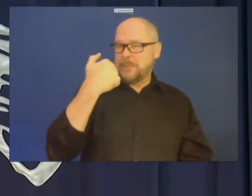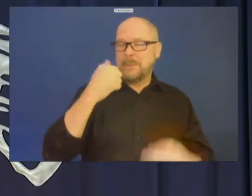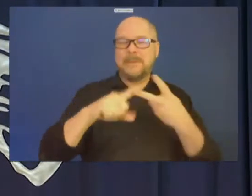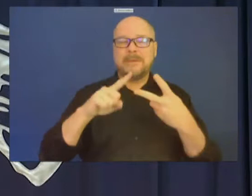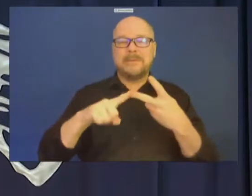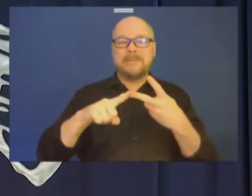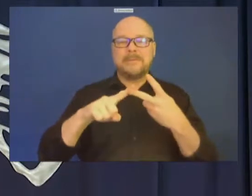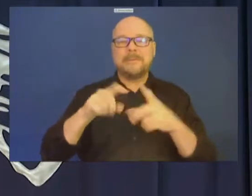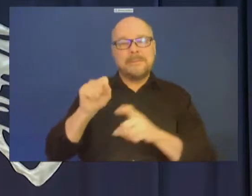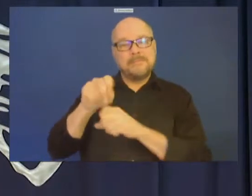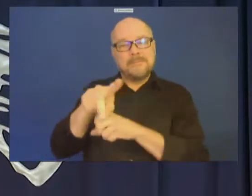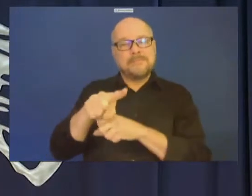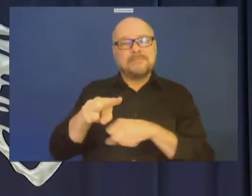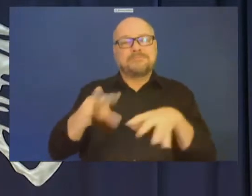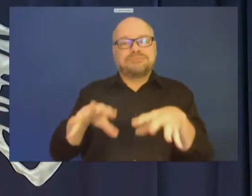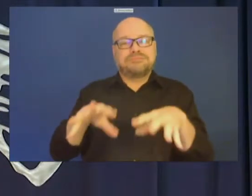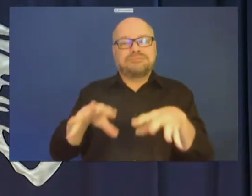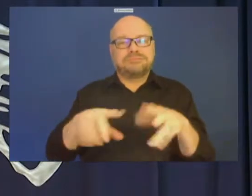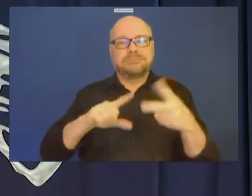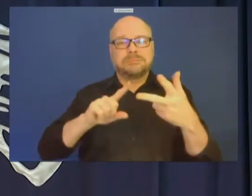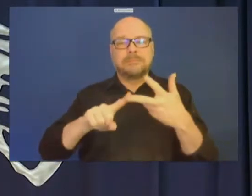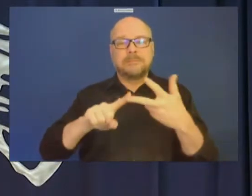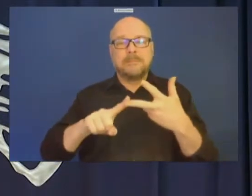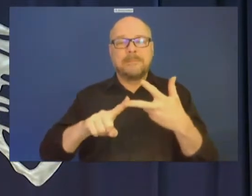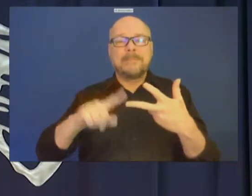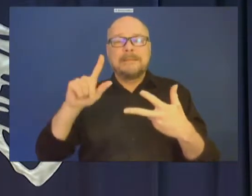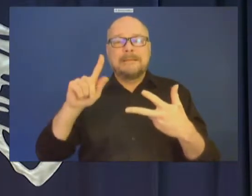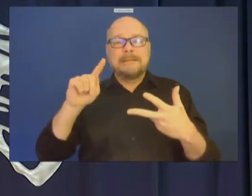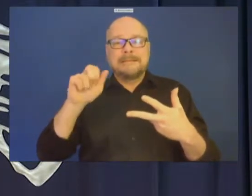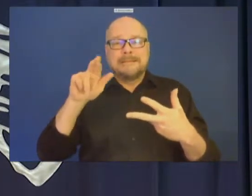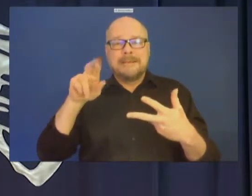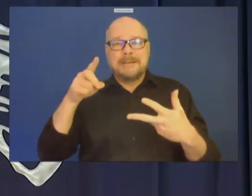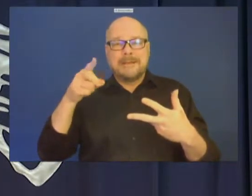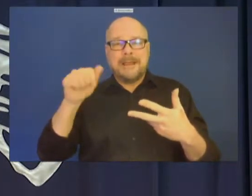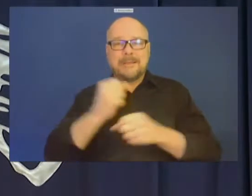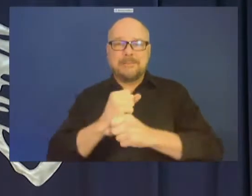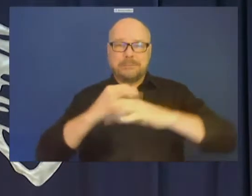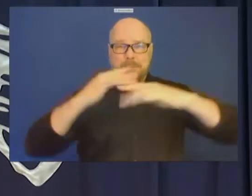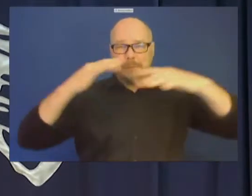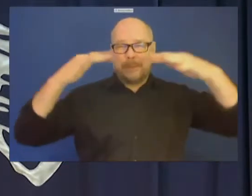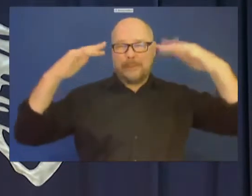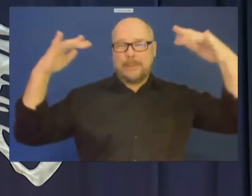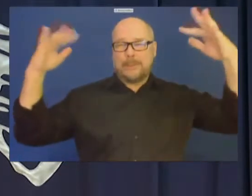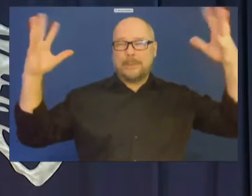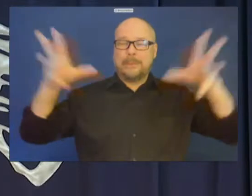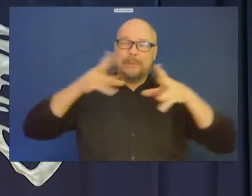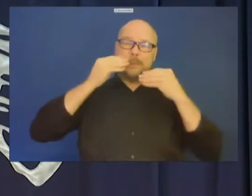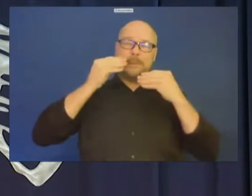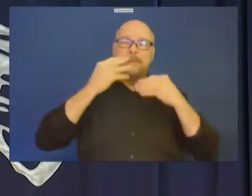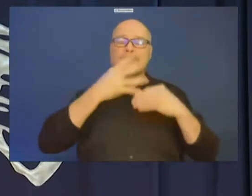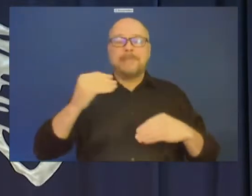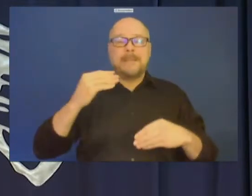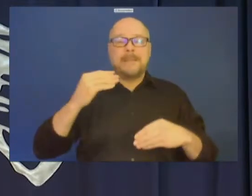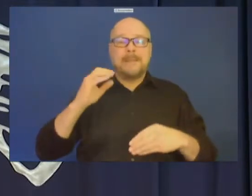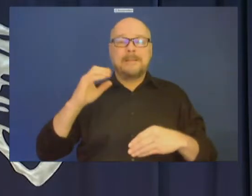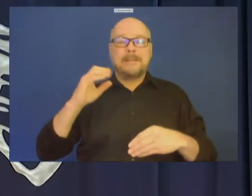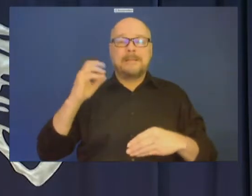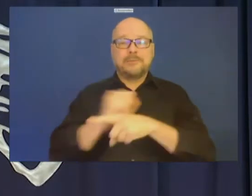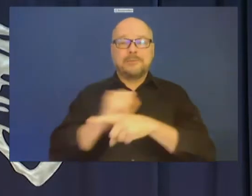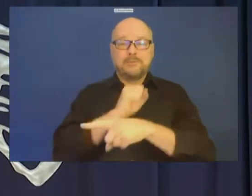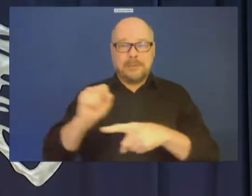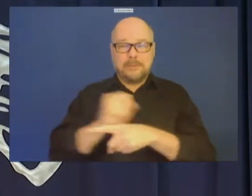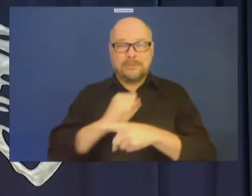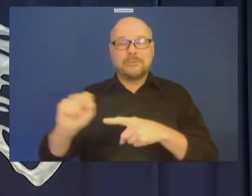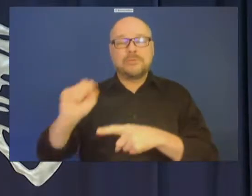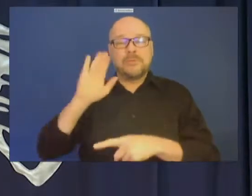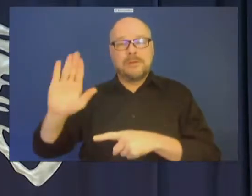and Officer Embry's workouts. We have struggled, we have learned, and we have grown. We learned effective